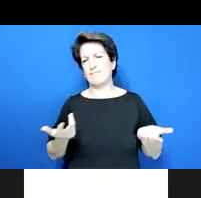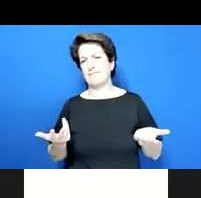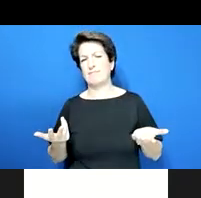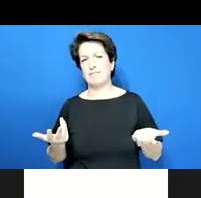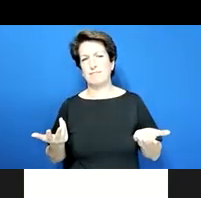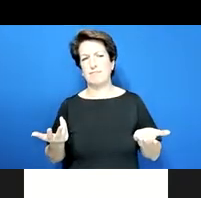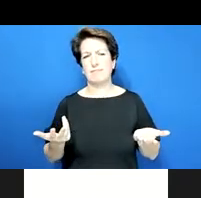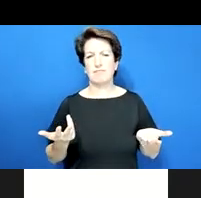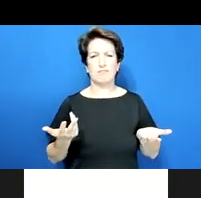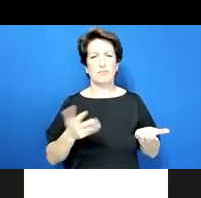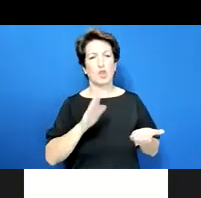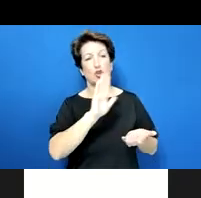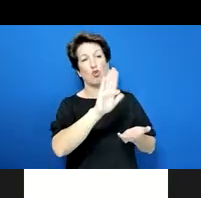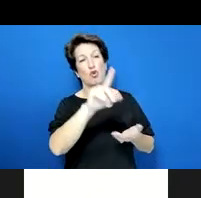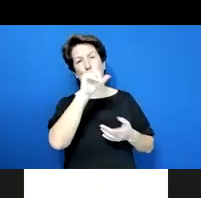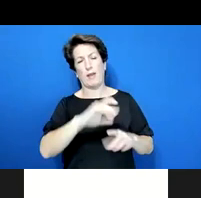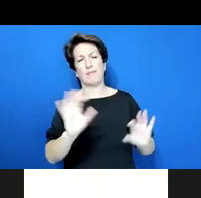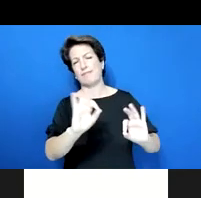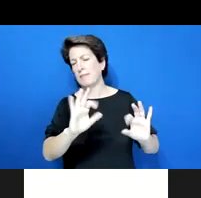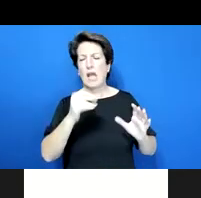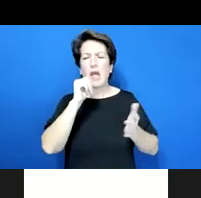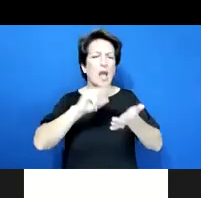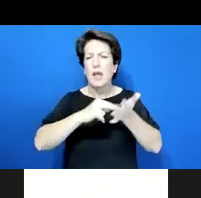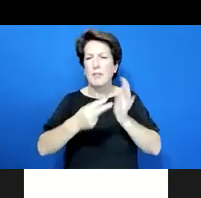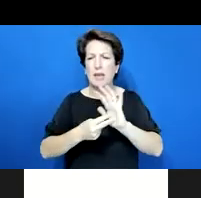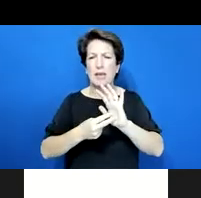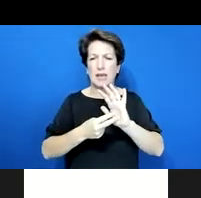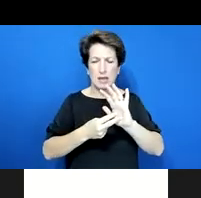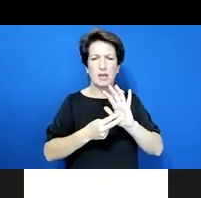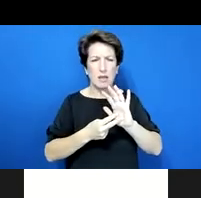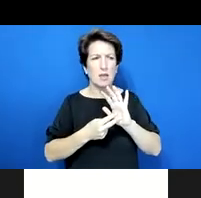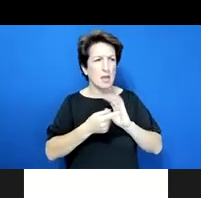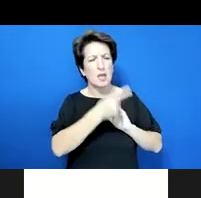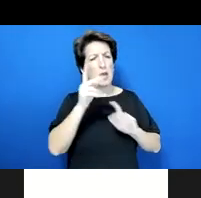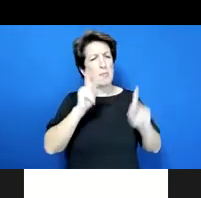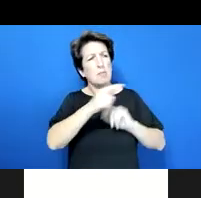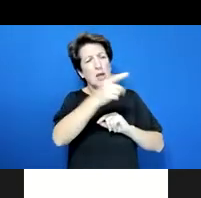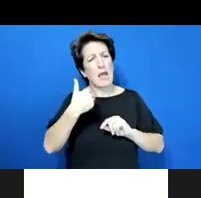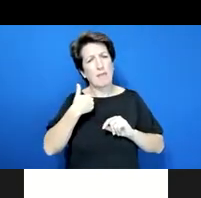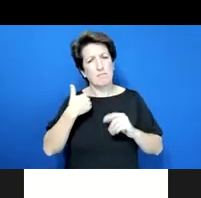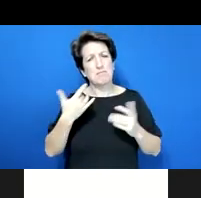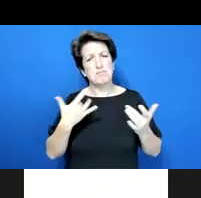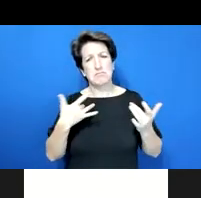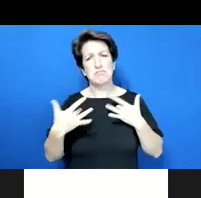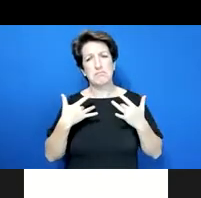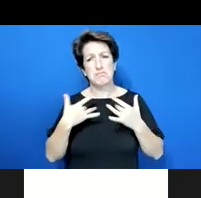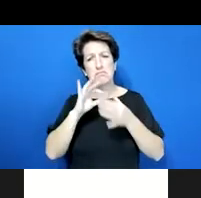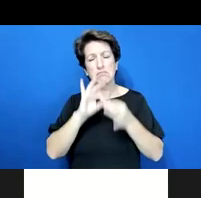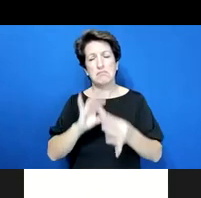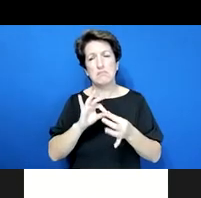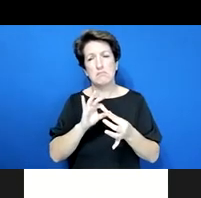you're raising there, and that, you know, people really have concern about vaccination and really would like to